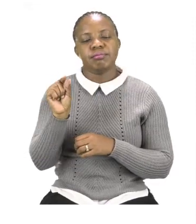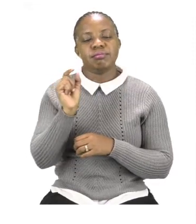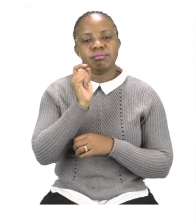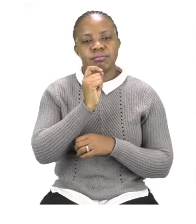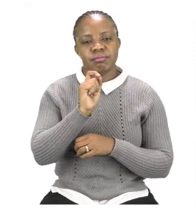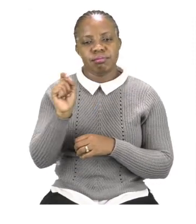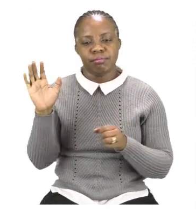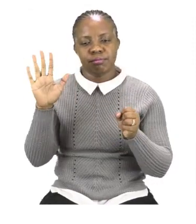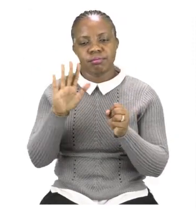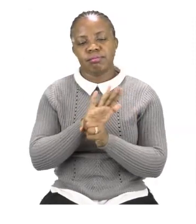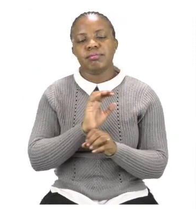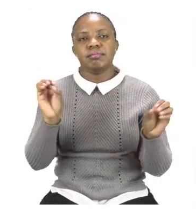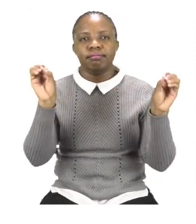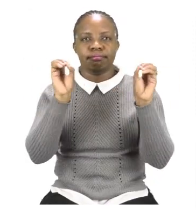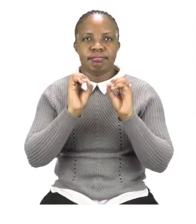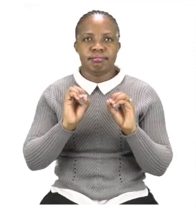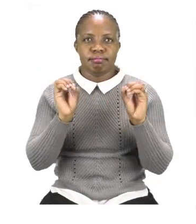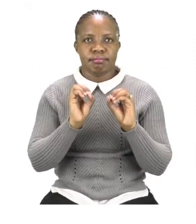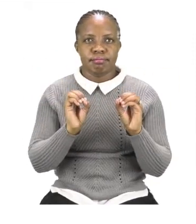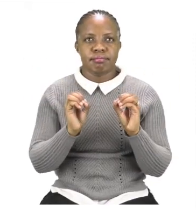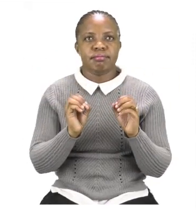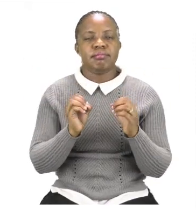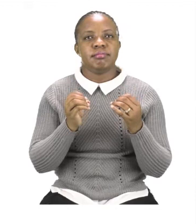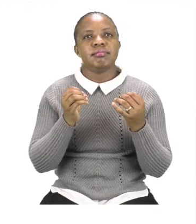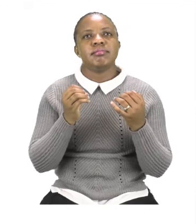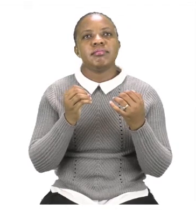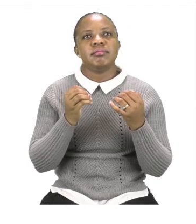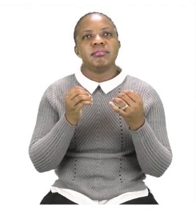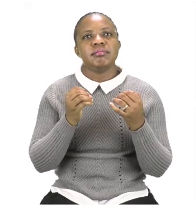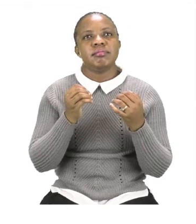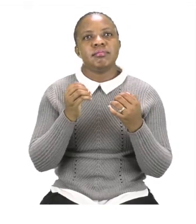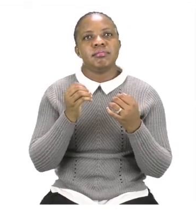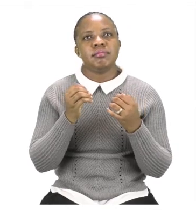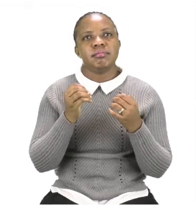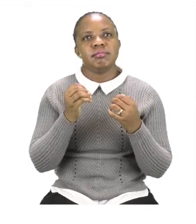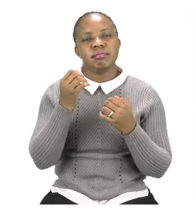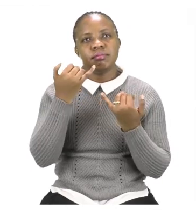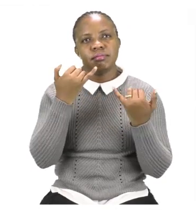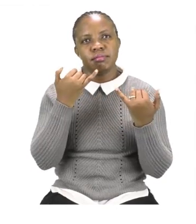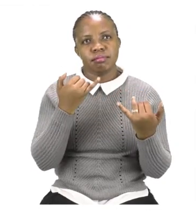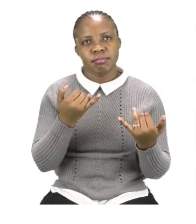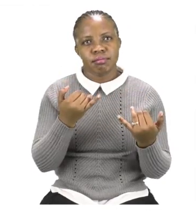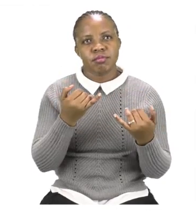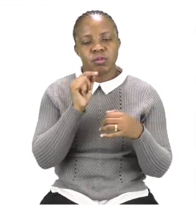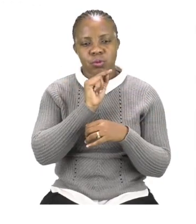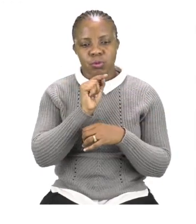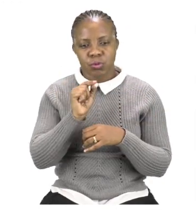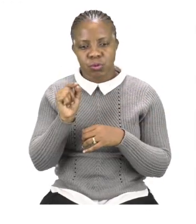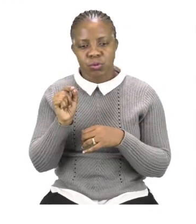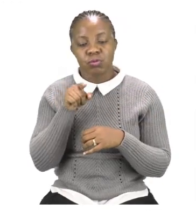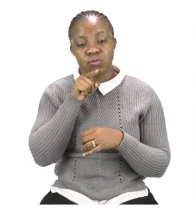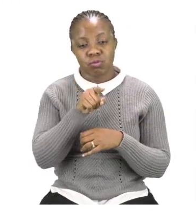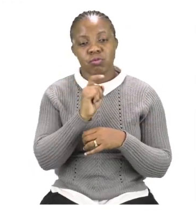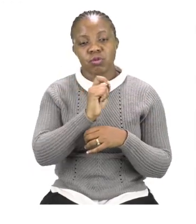the following pronouns. We have the words she,